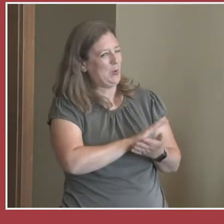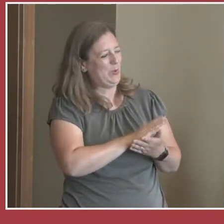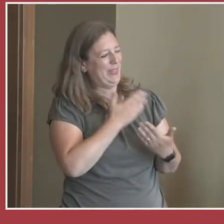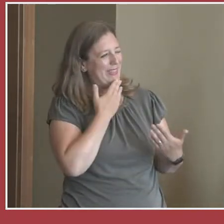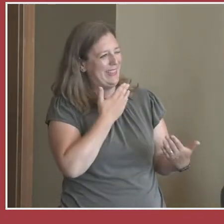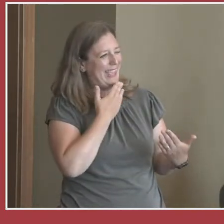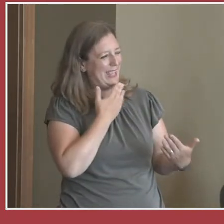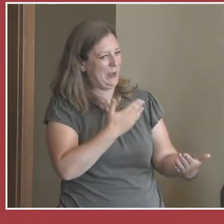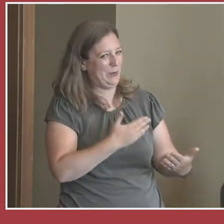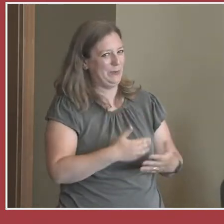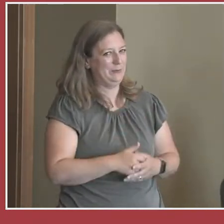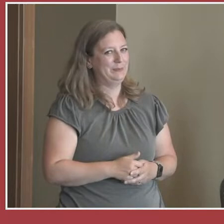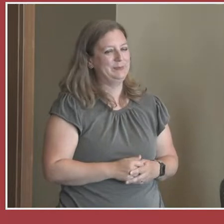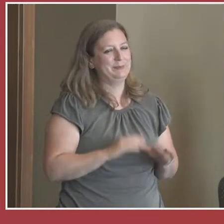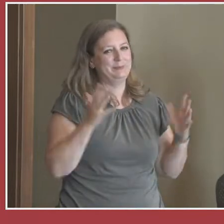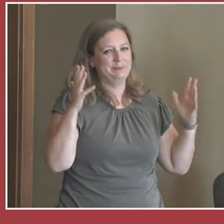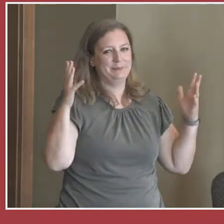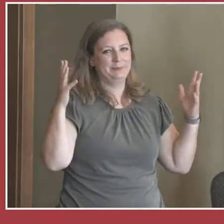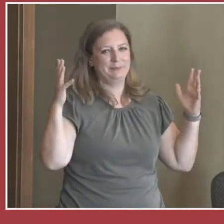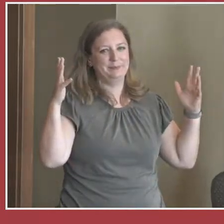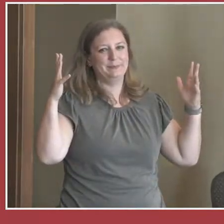your new era.